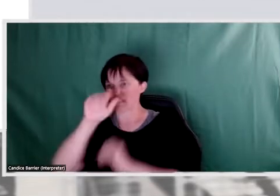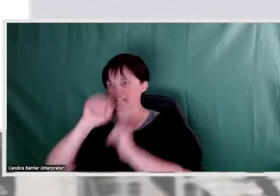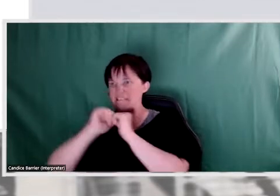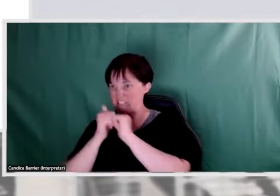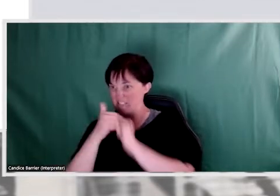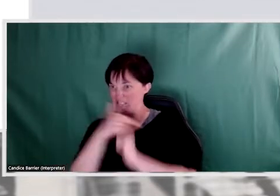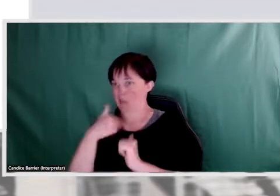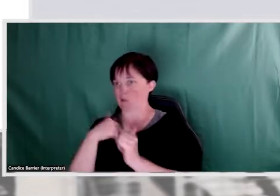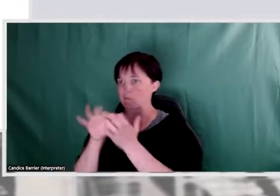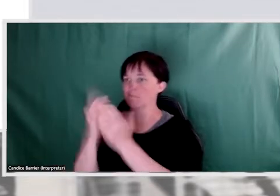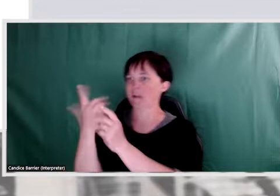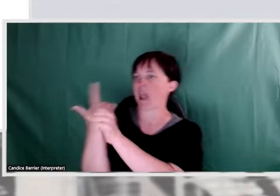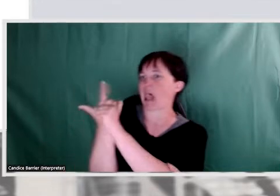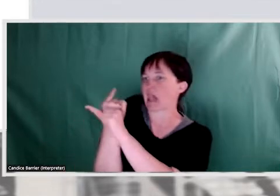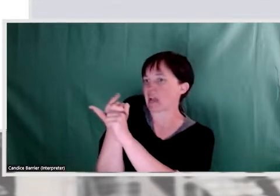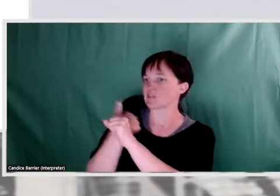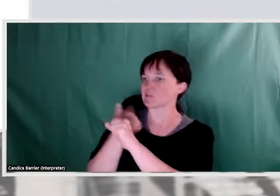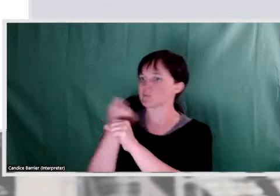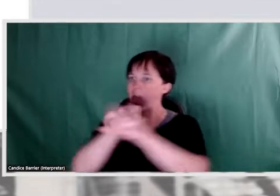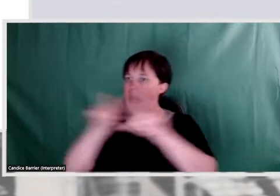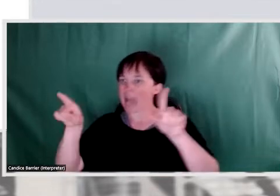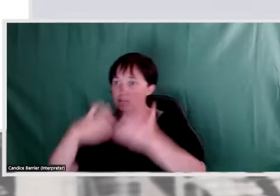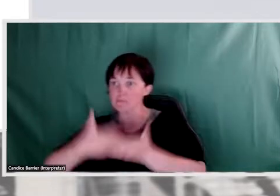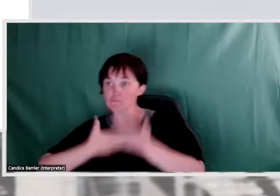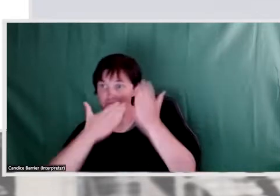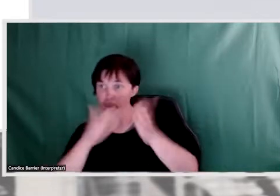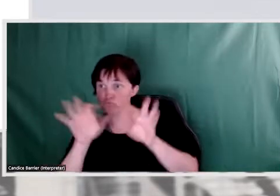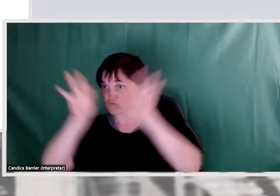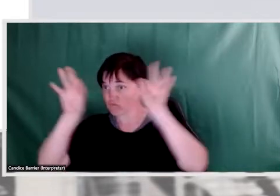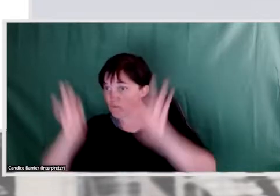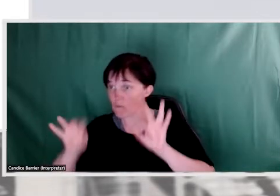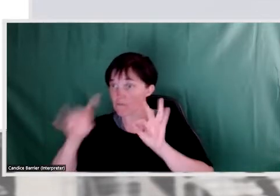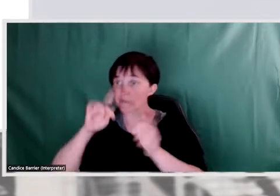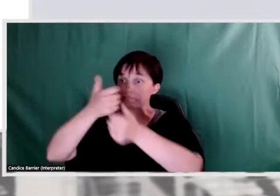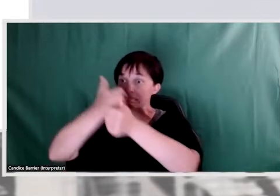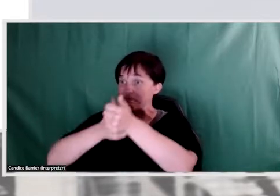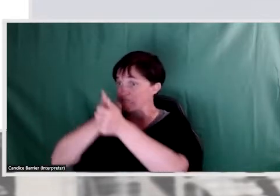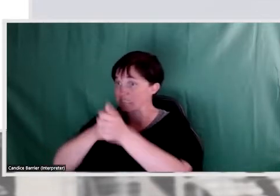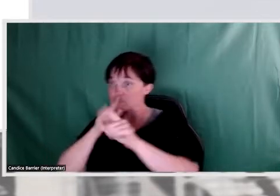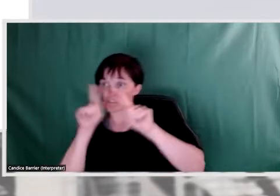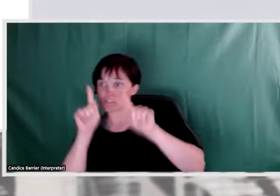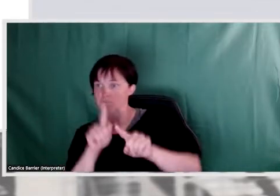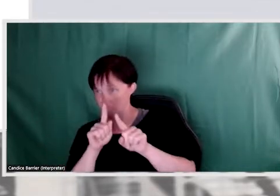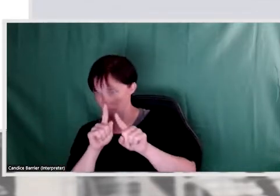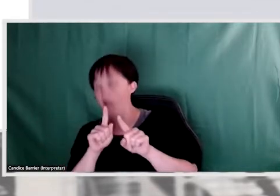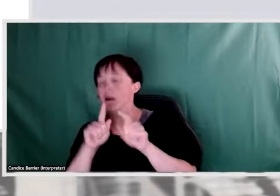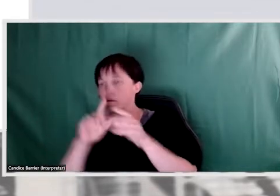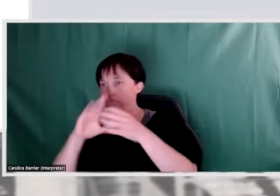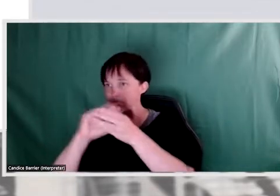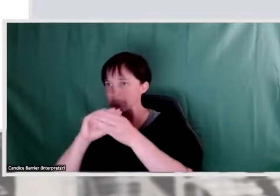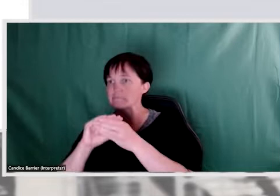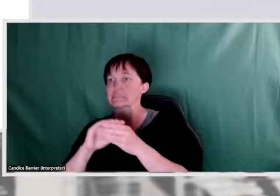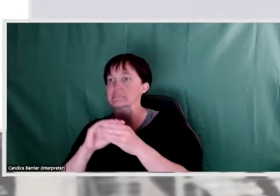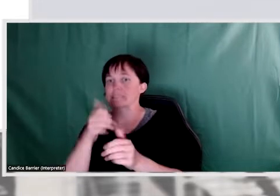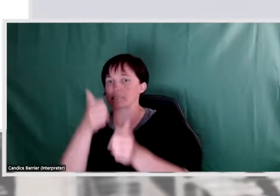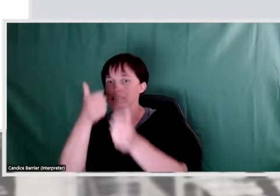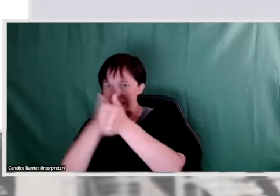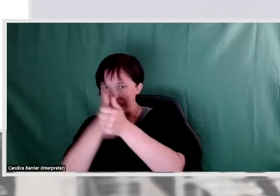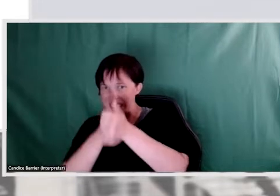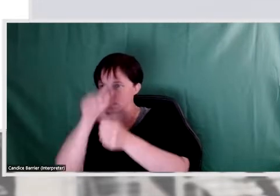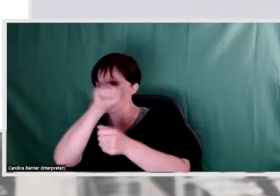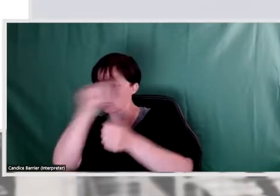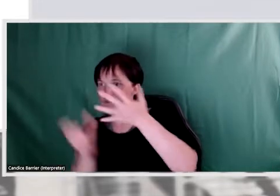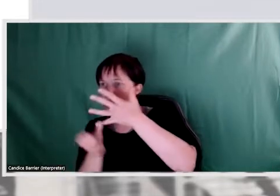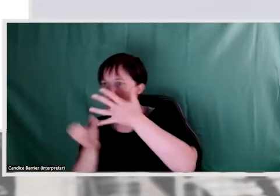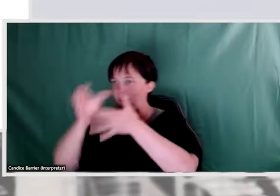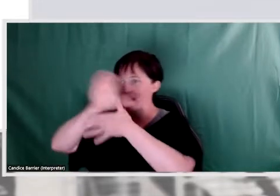from last year. So we actually asked on the proposal form for each respondent to speak directly to each of the scoring criteria. So we have kind of an